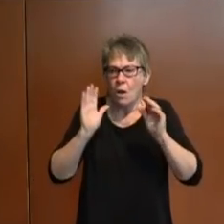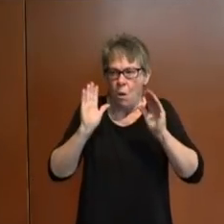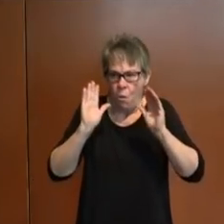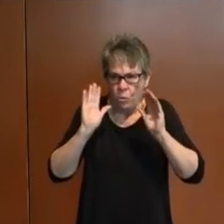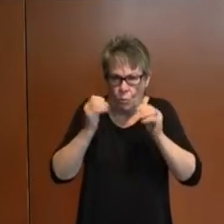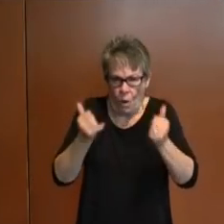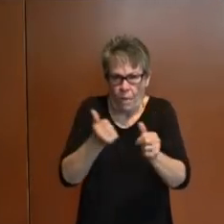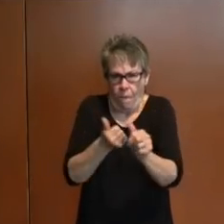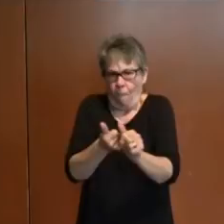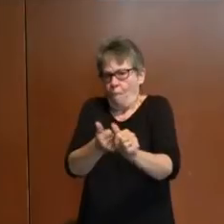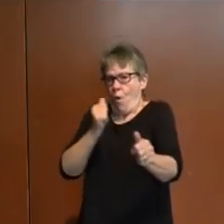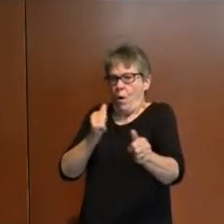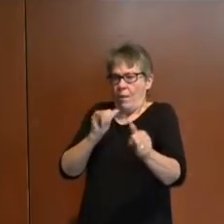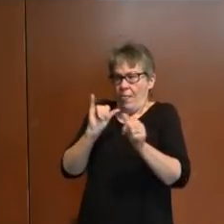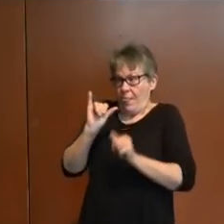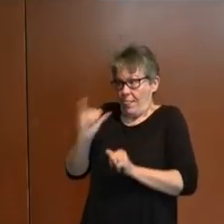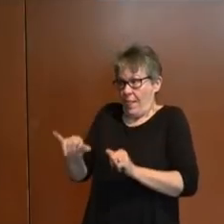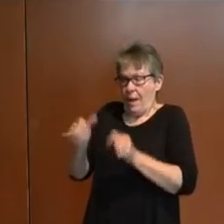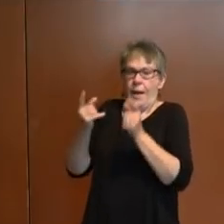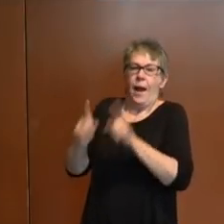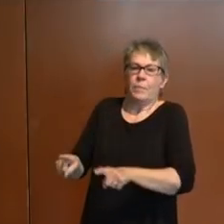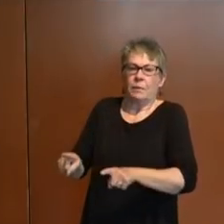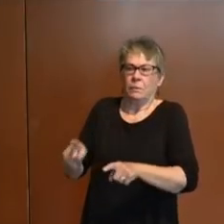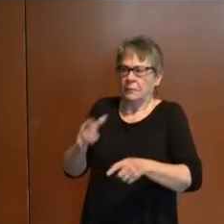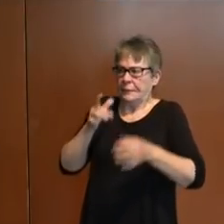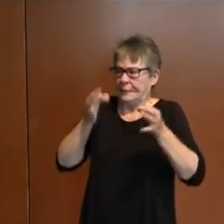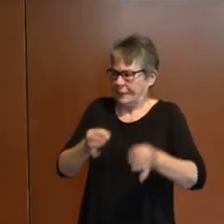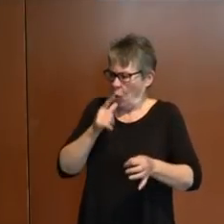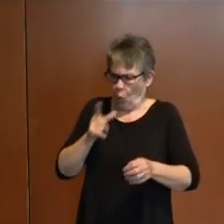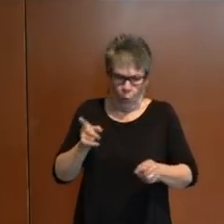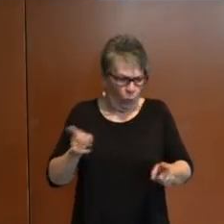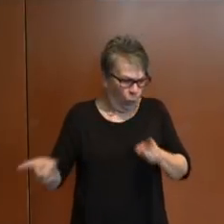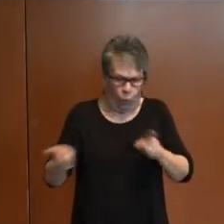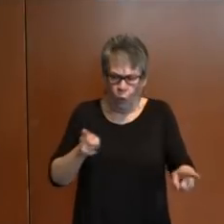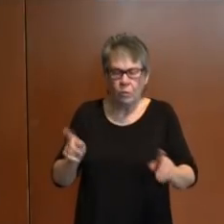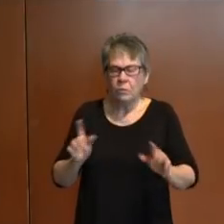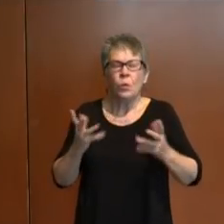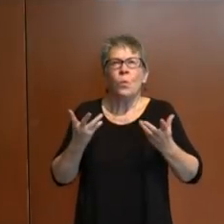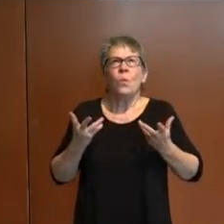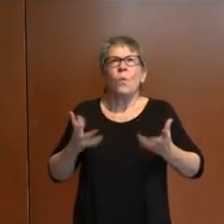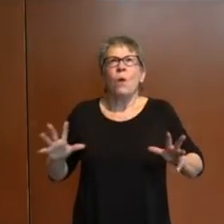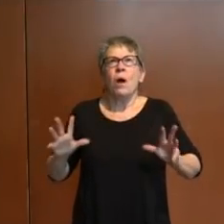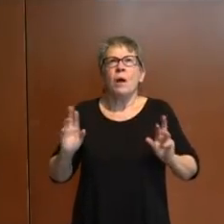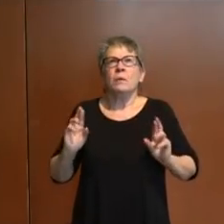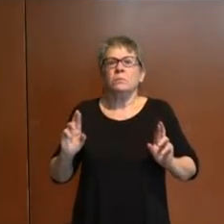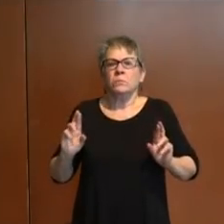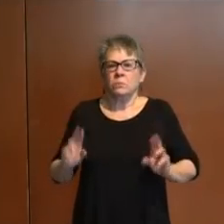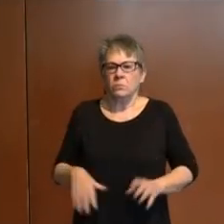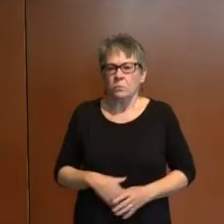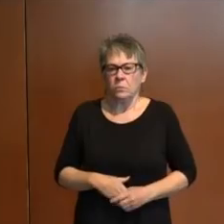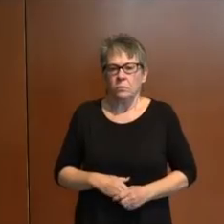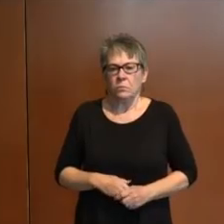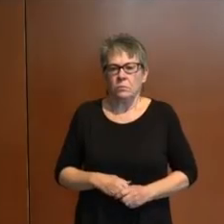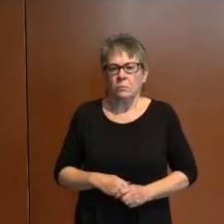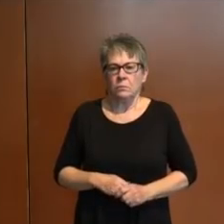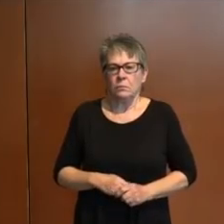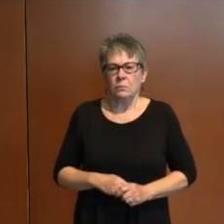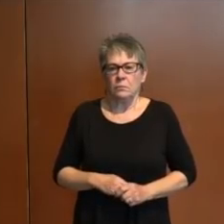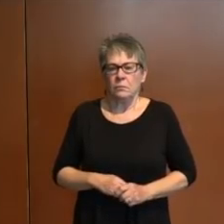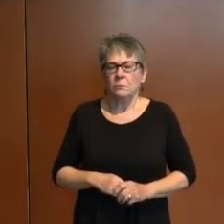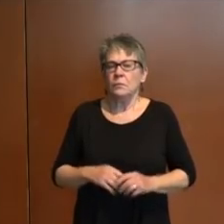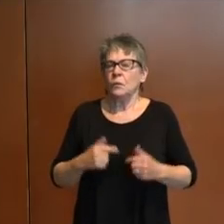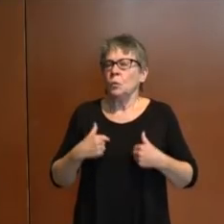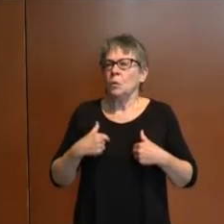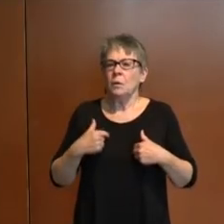the battlefield every day, not leaving. We're America. We don't leave people behind. We're doing everything humanly possible